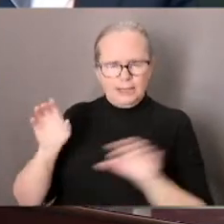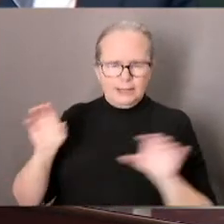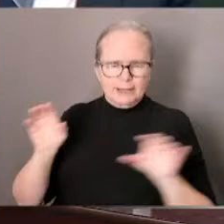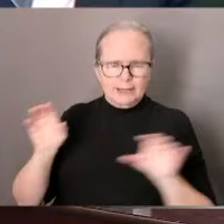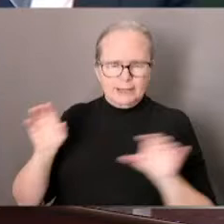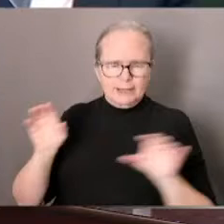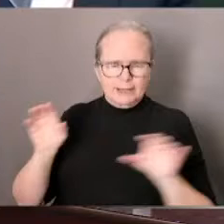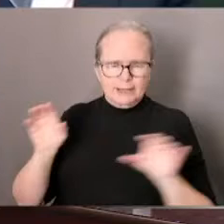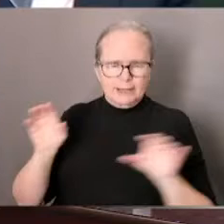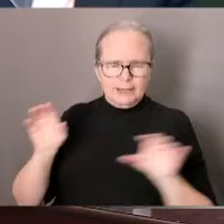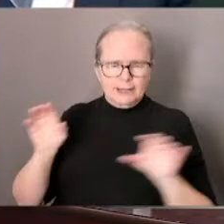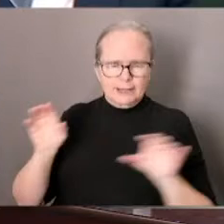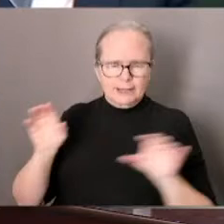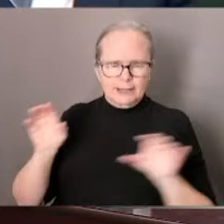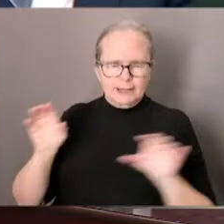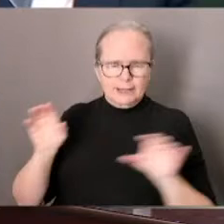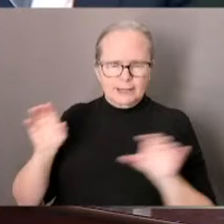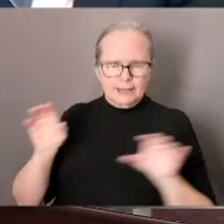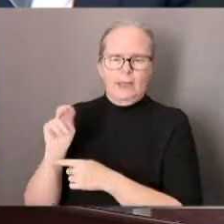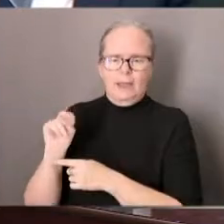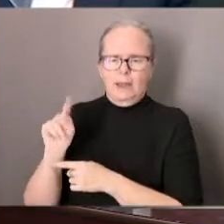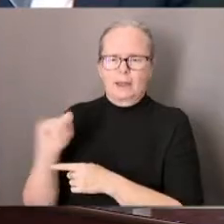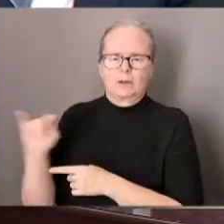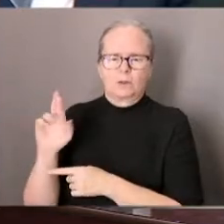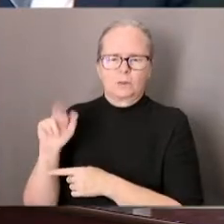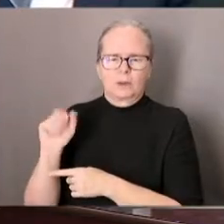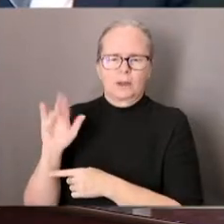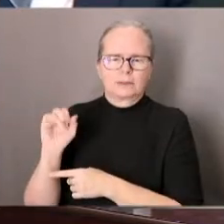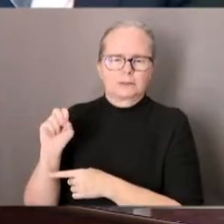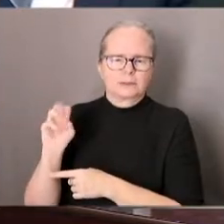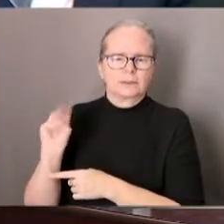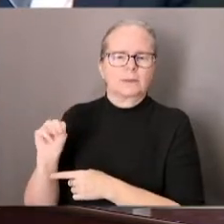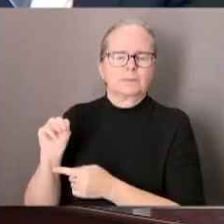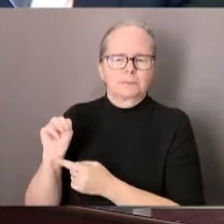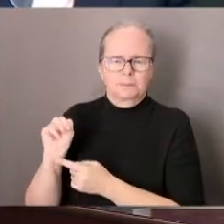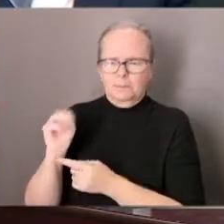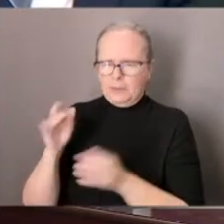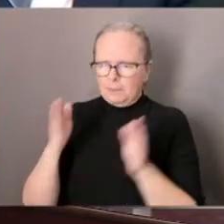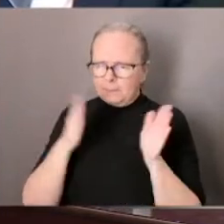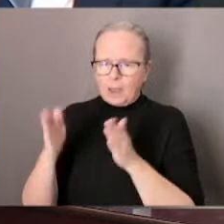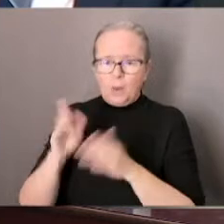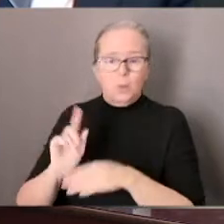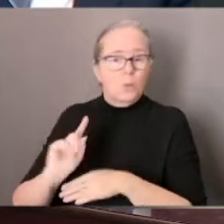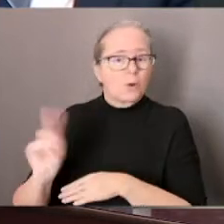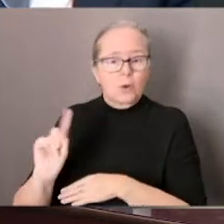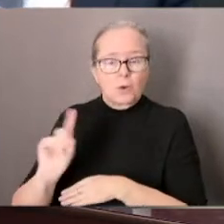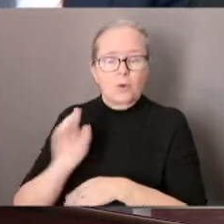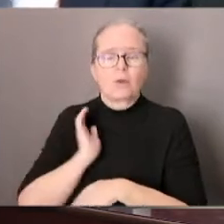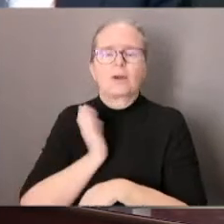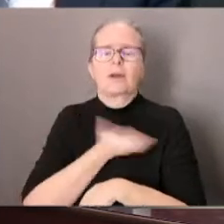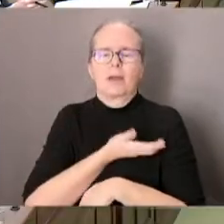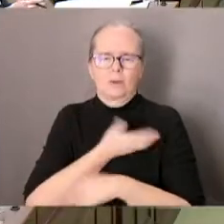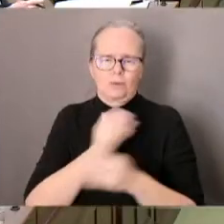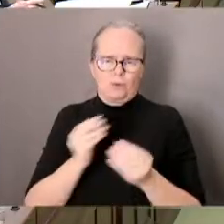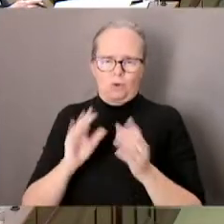and it outlines a number of recommendations in a forward plan that is designed to tackle anti-racism